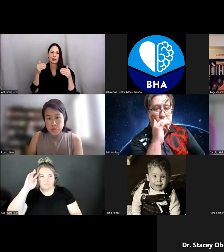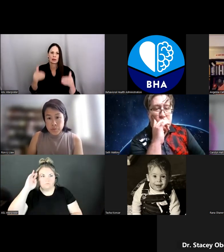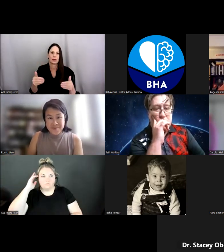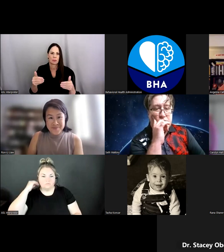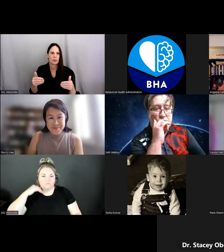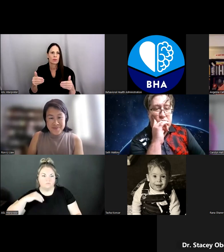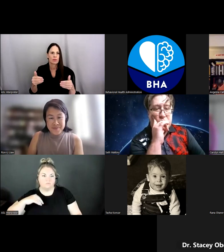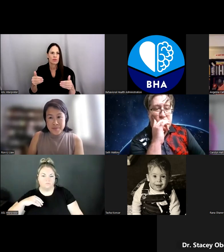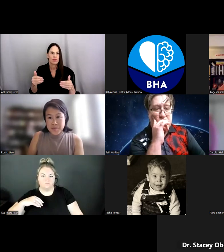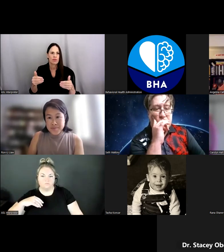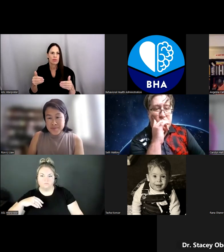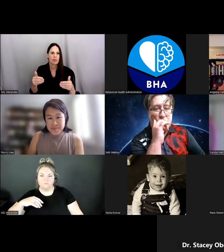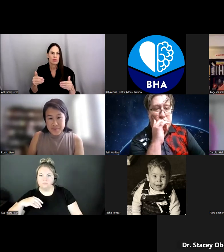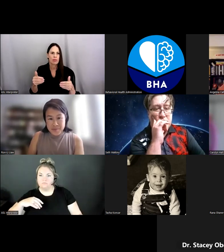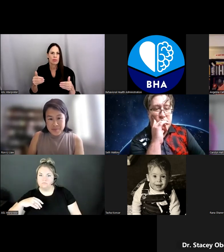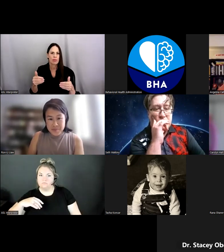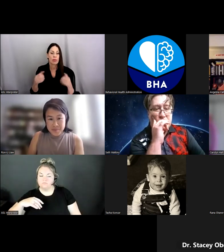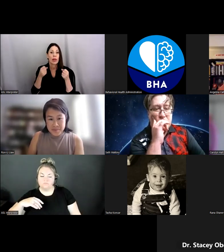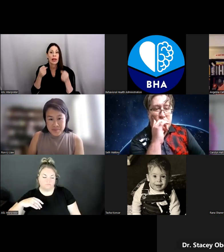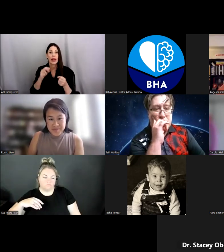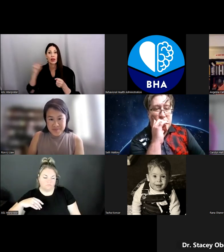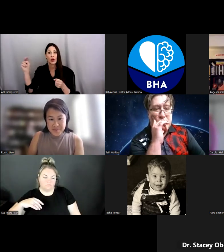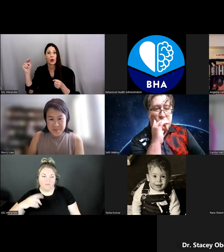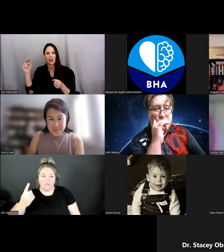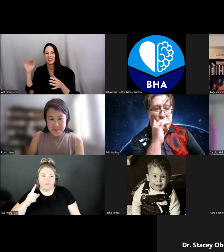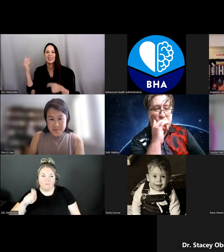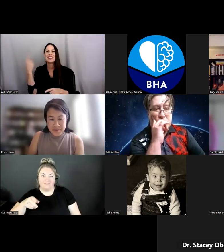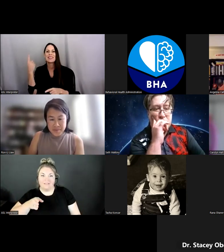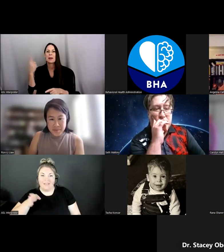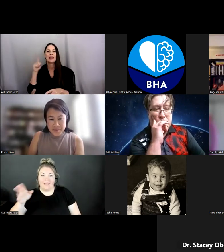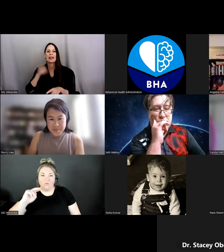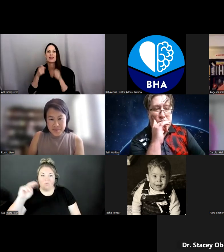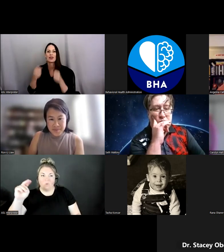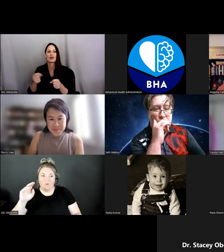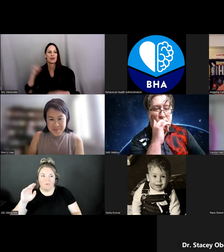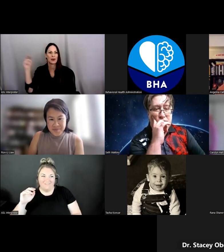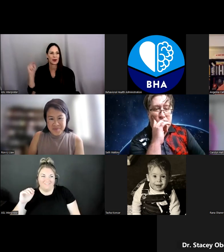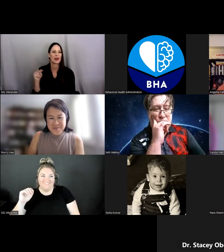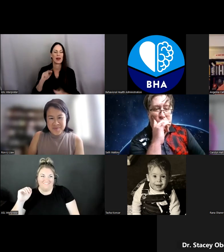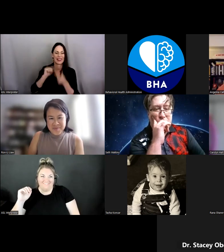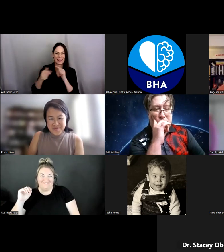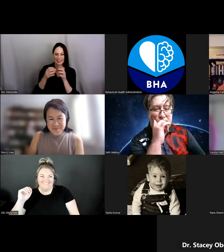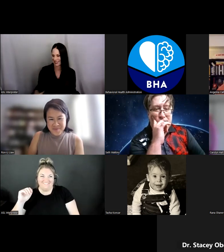13th Avenue, then turn left onto East. Somebody needs to head north on East 13th